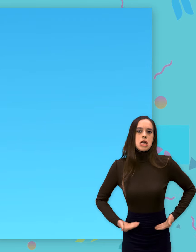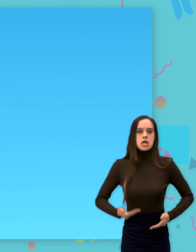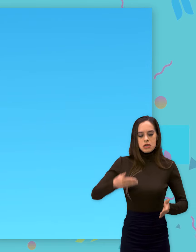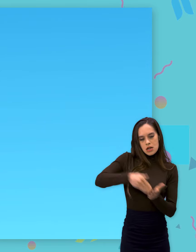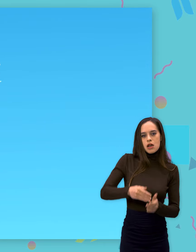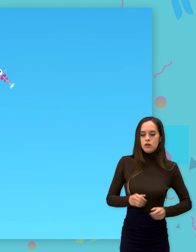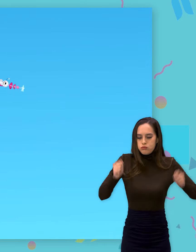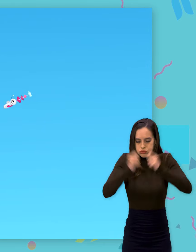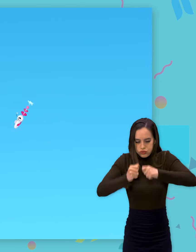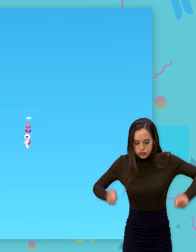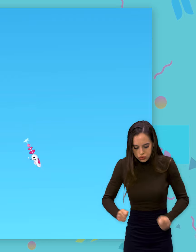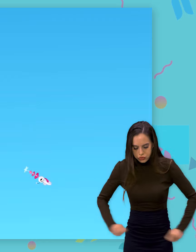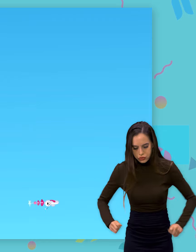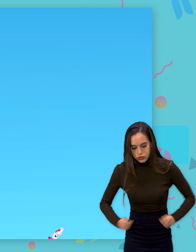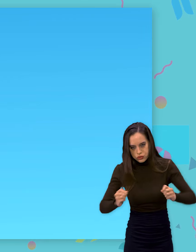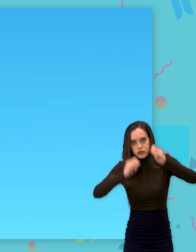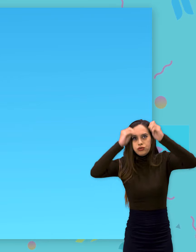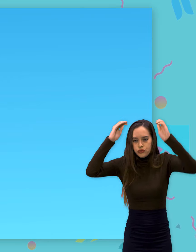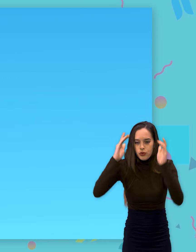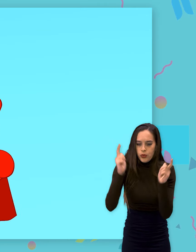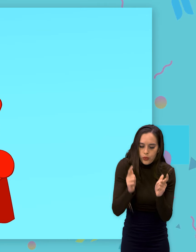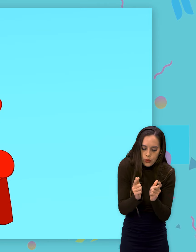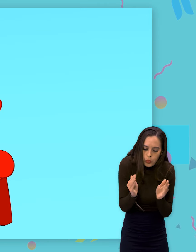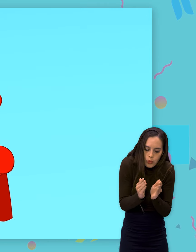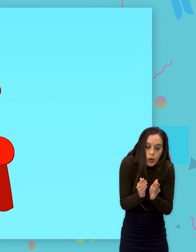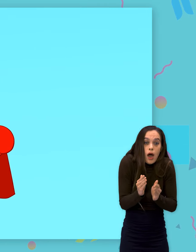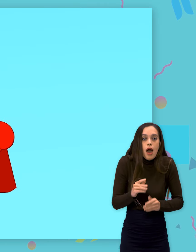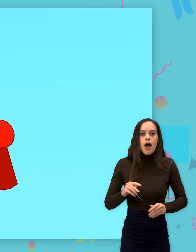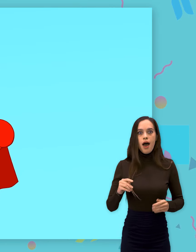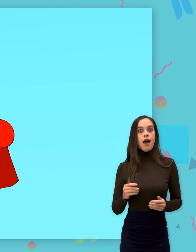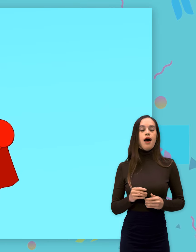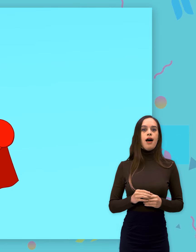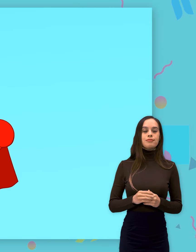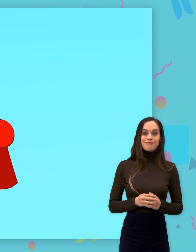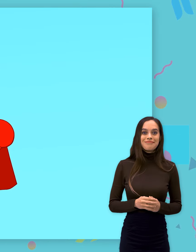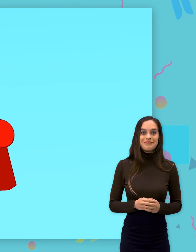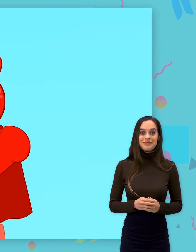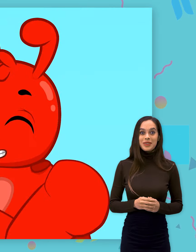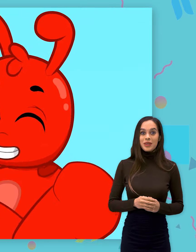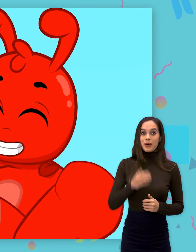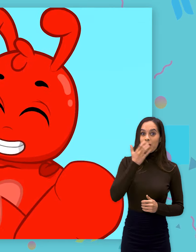Oh,